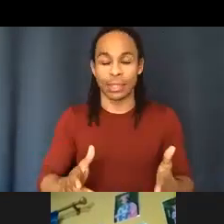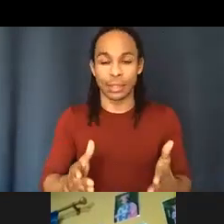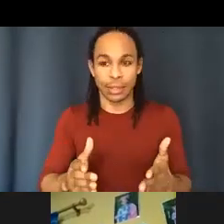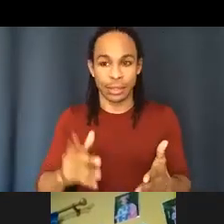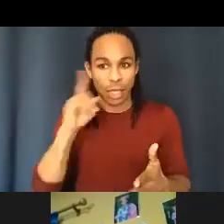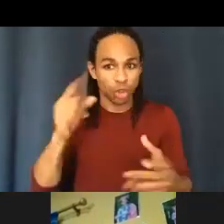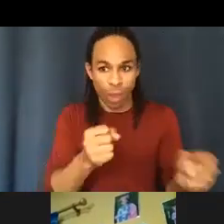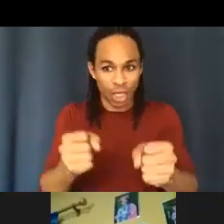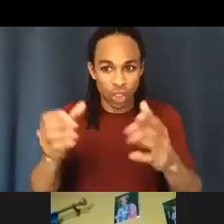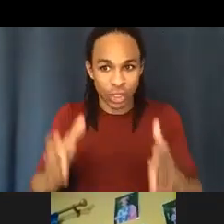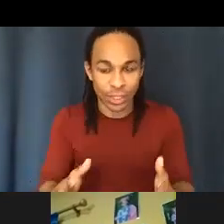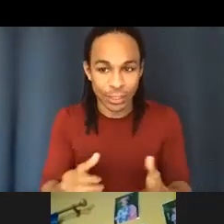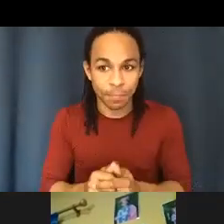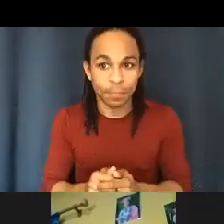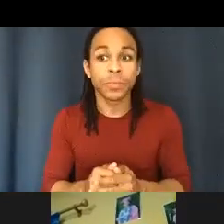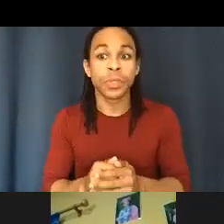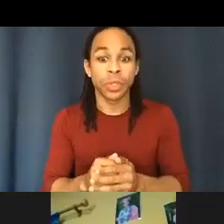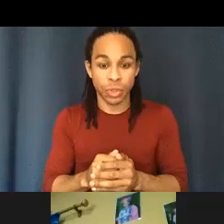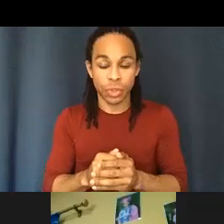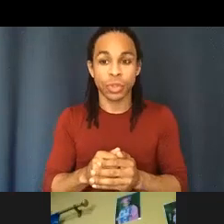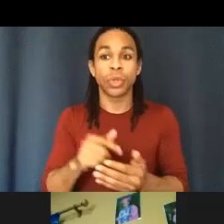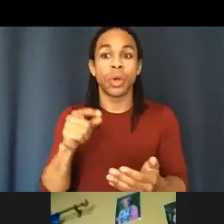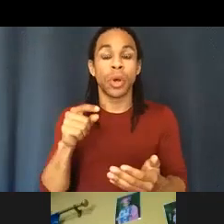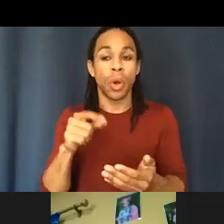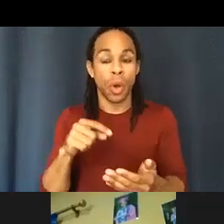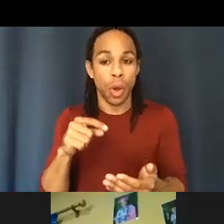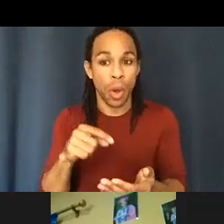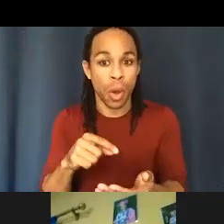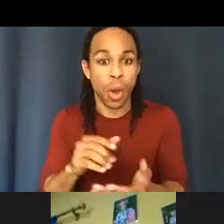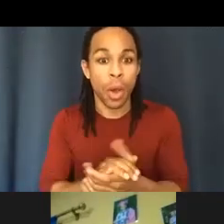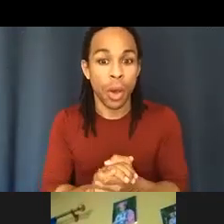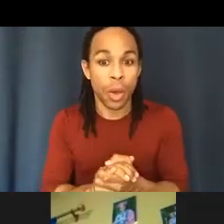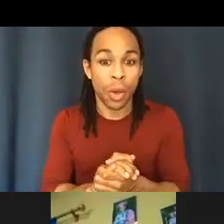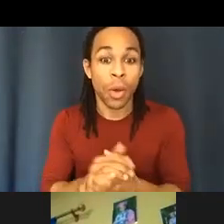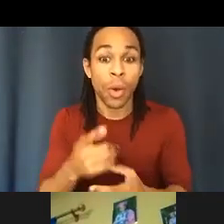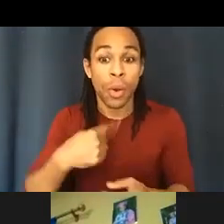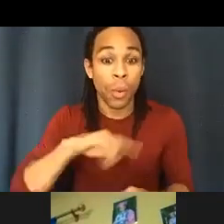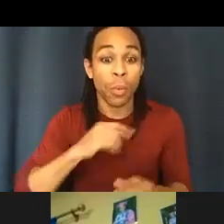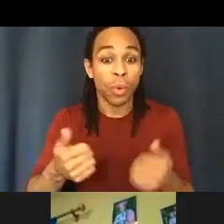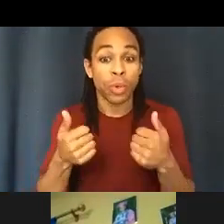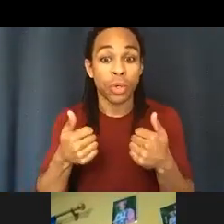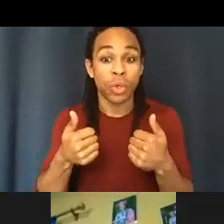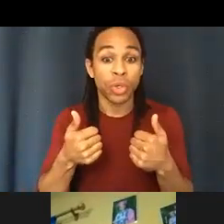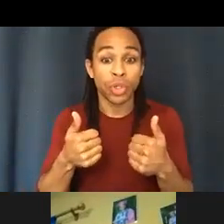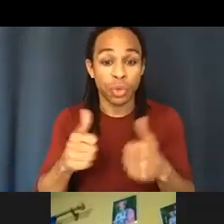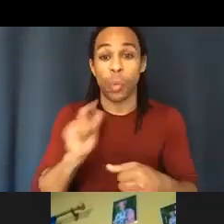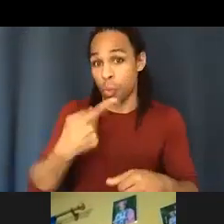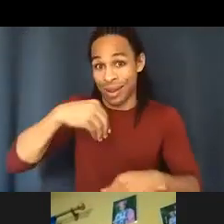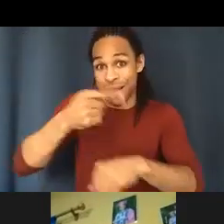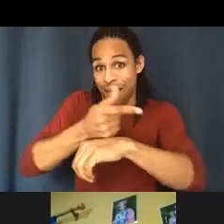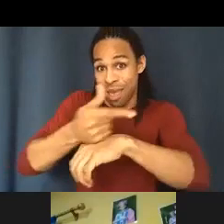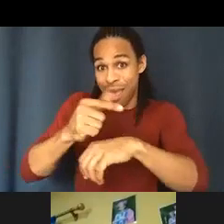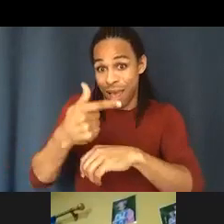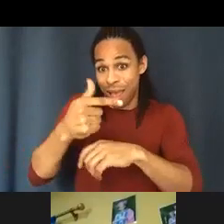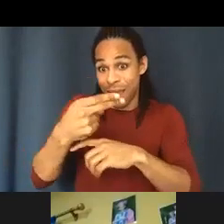of mothers over here in the country, and we're trying to see, we